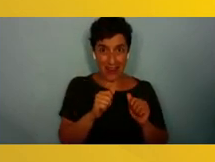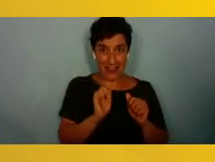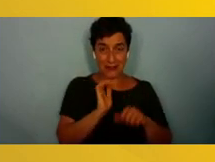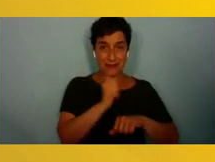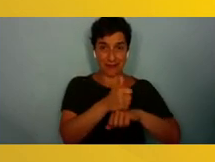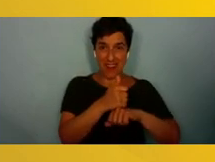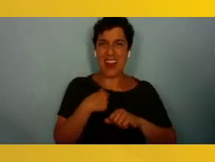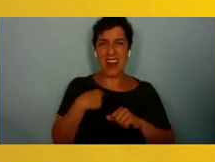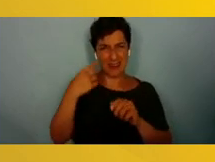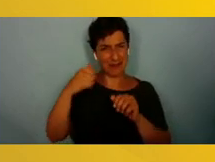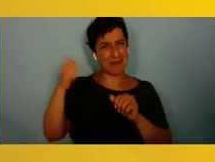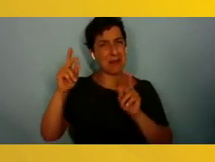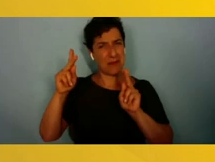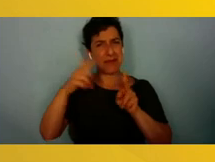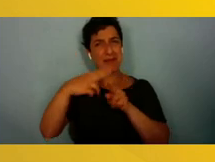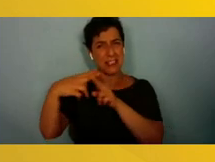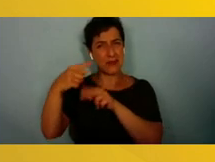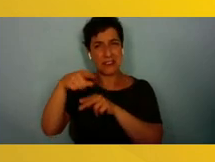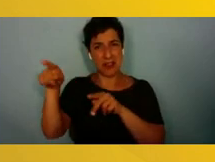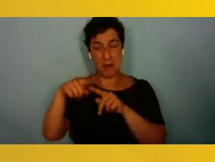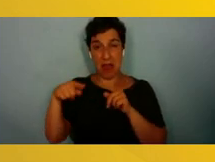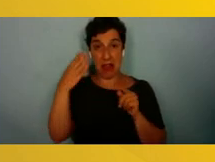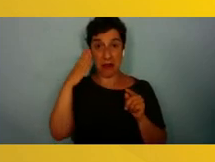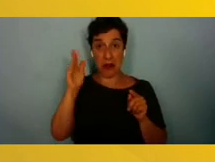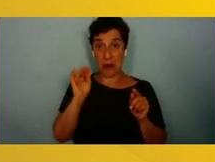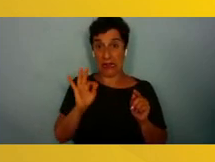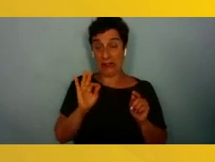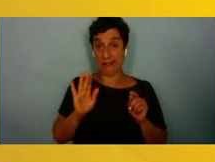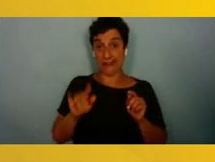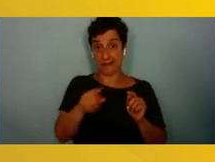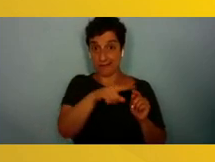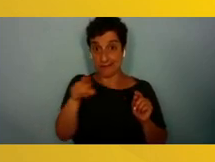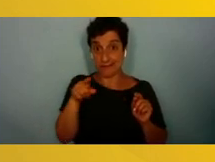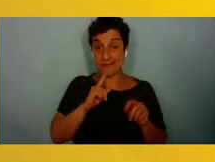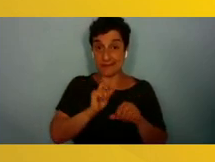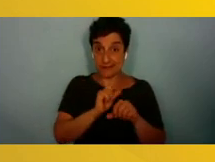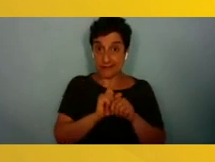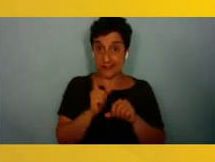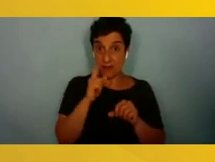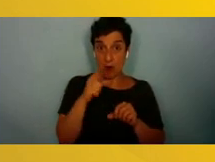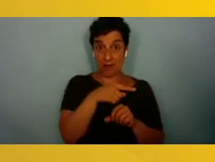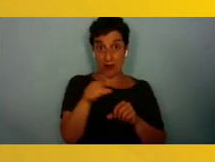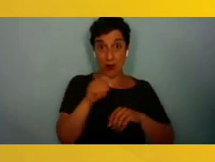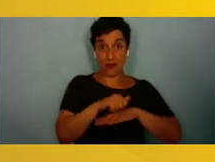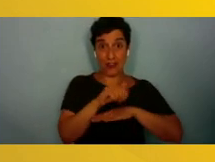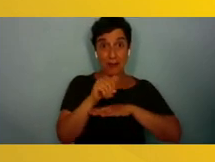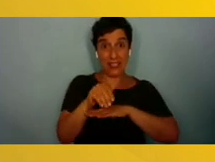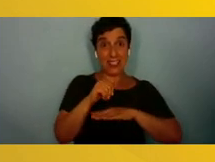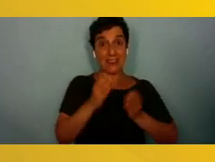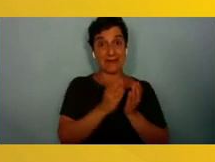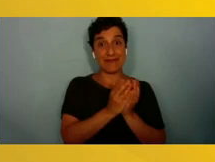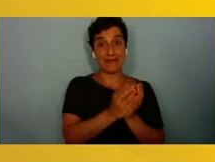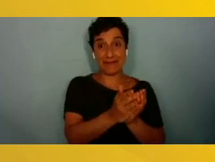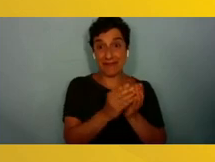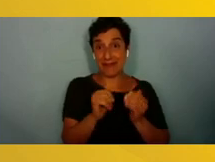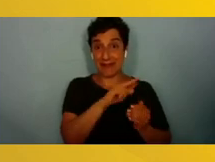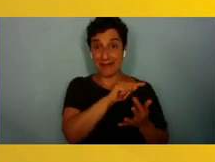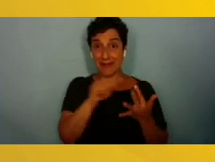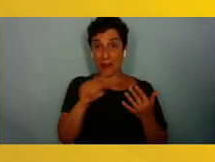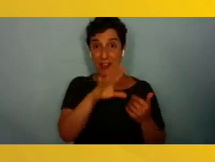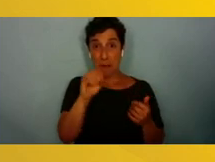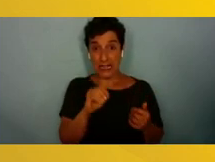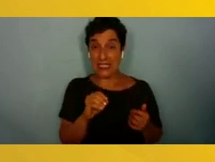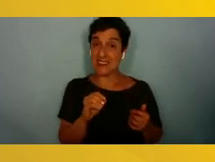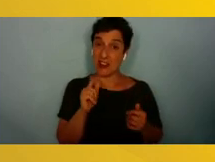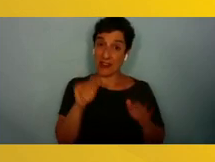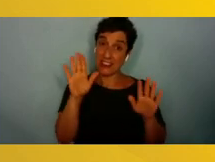well, but I don't know that that's necessarily on the table for some of these shipping companies. So it's a great question,